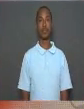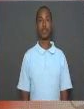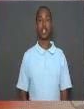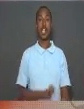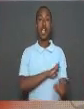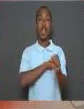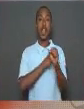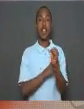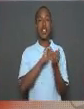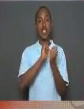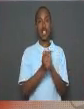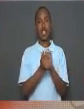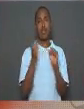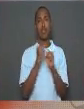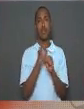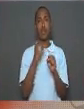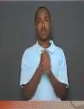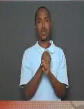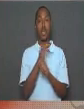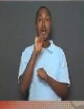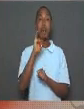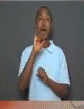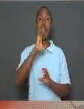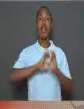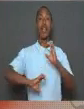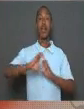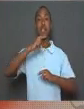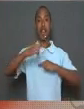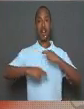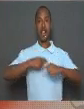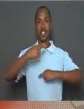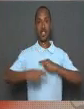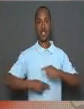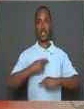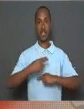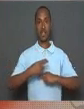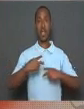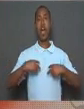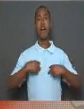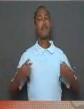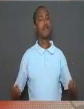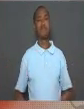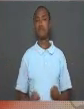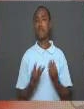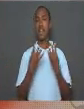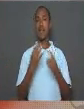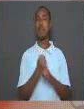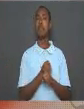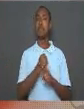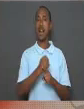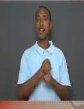Energy changes produced by chemical reactions have many